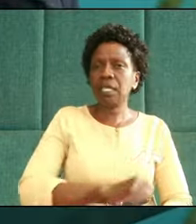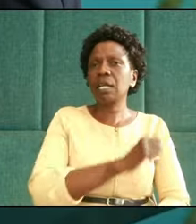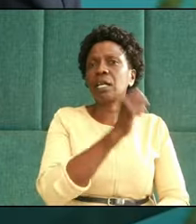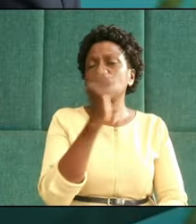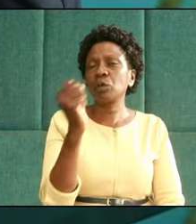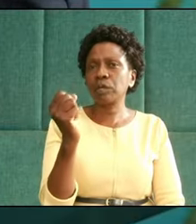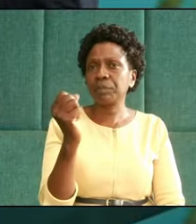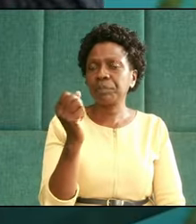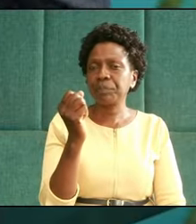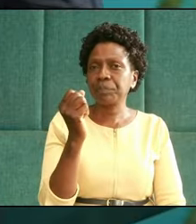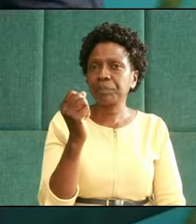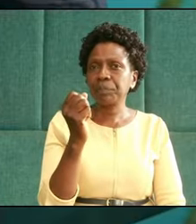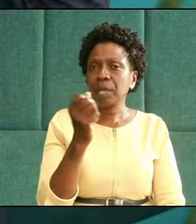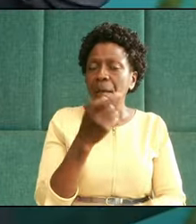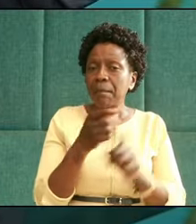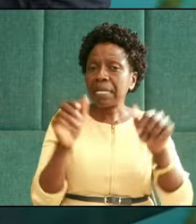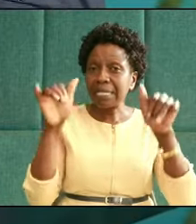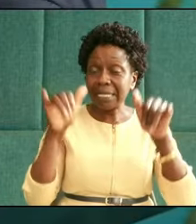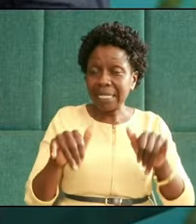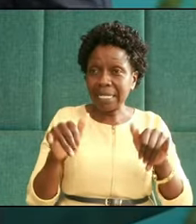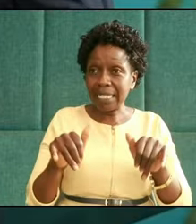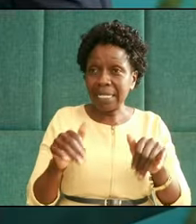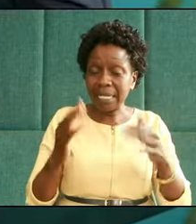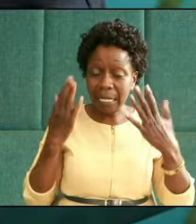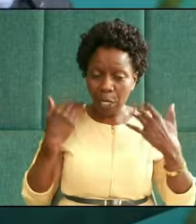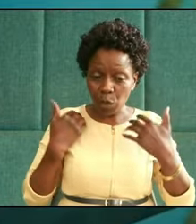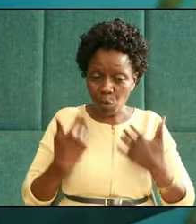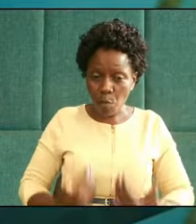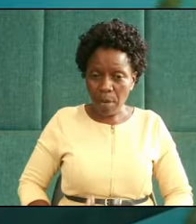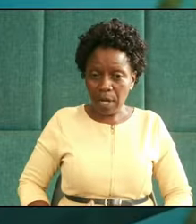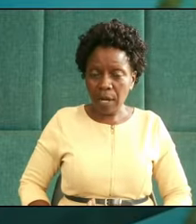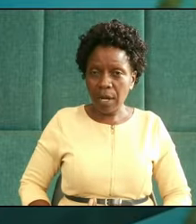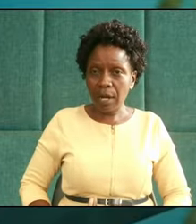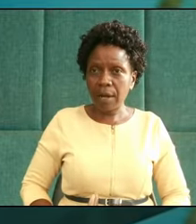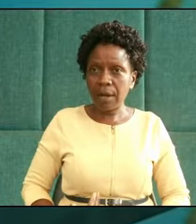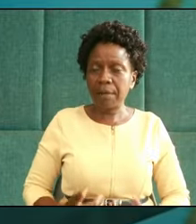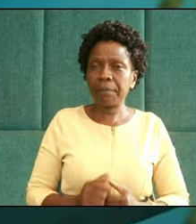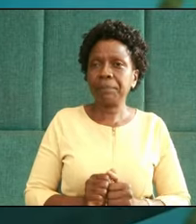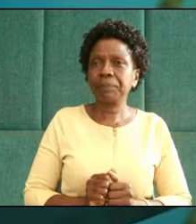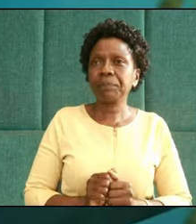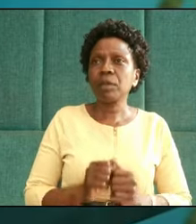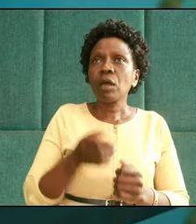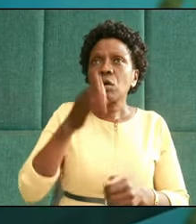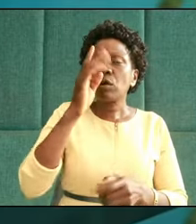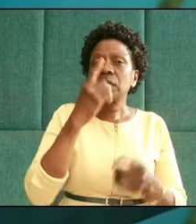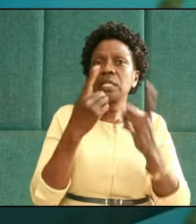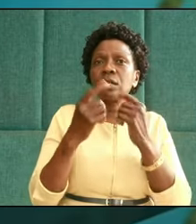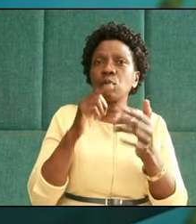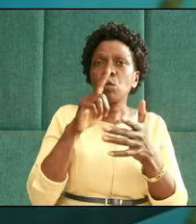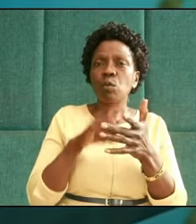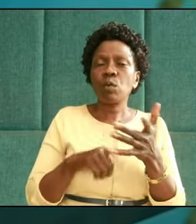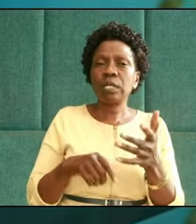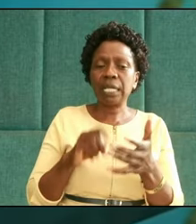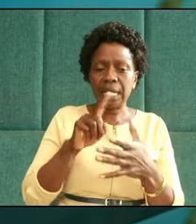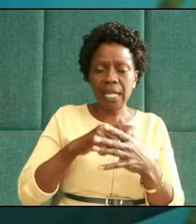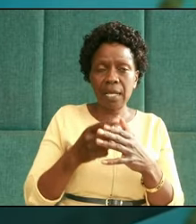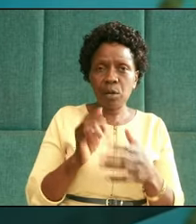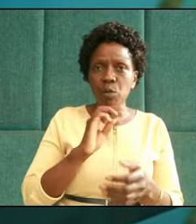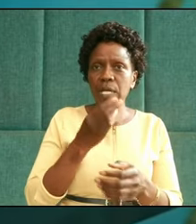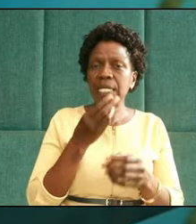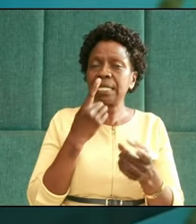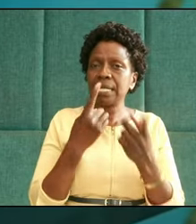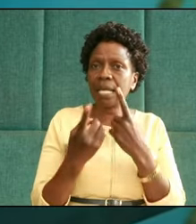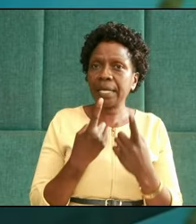really resurrected, but still with the human form. Paul is saying, what then shall we say to these